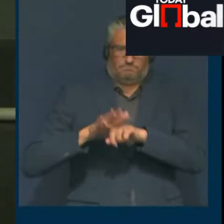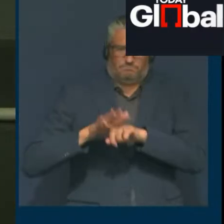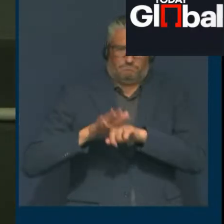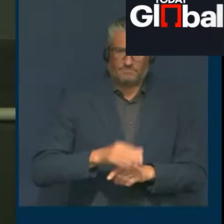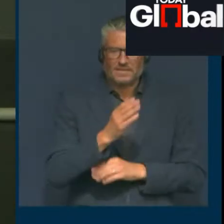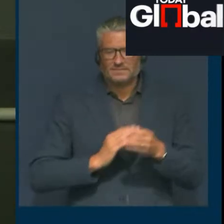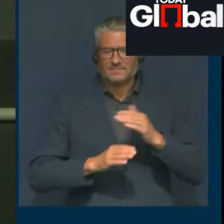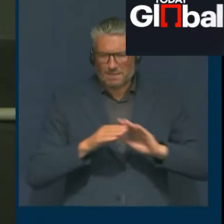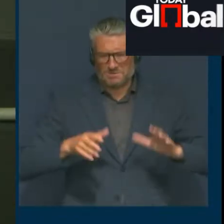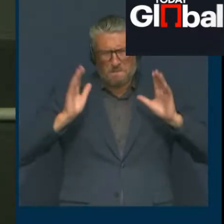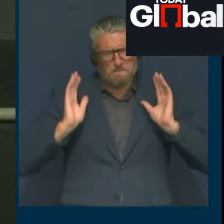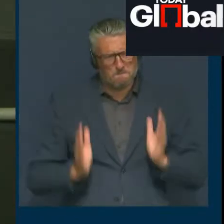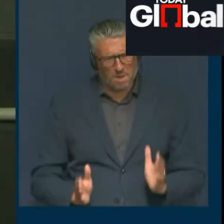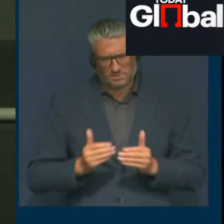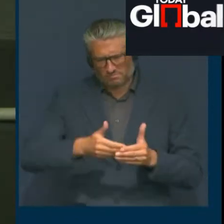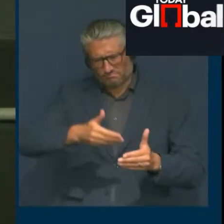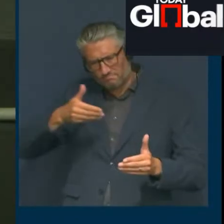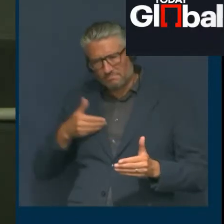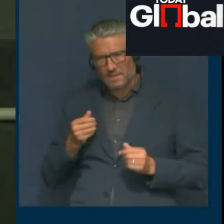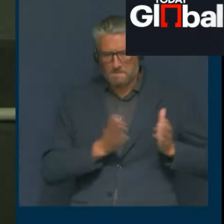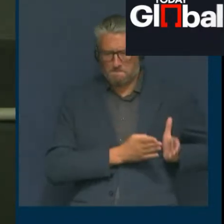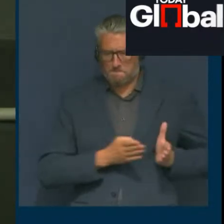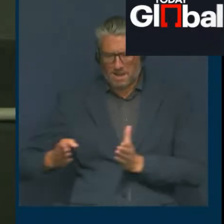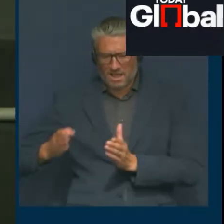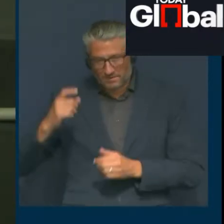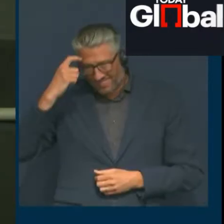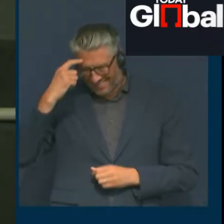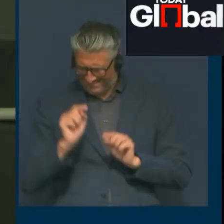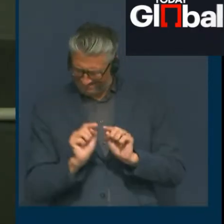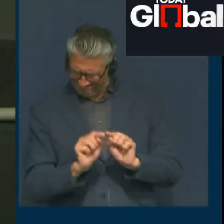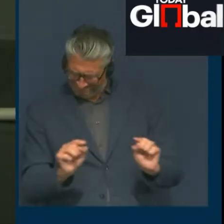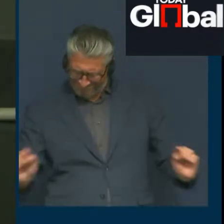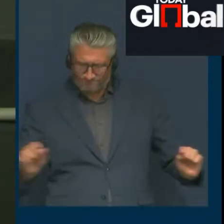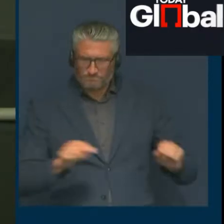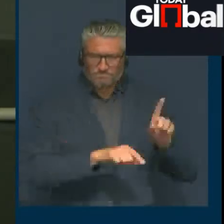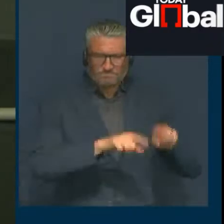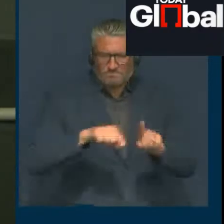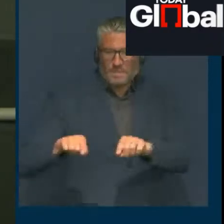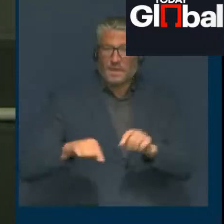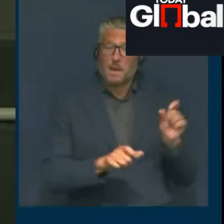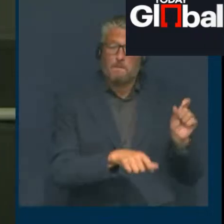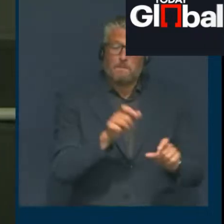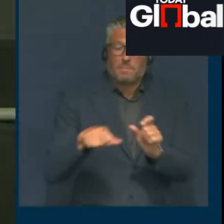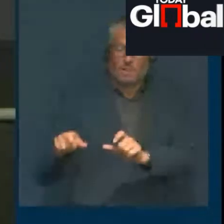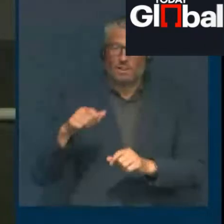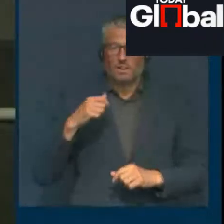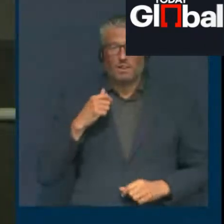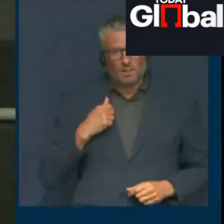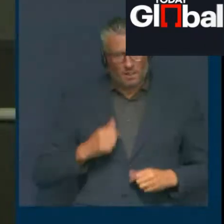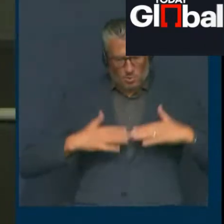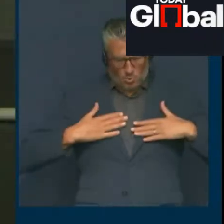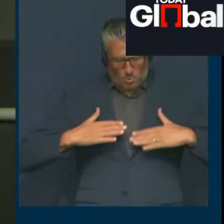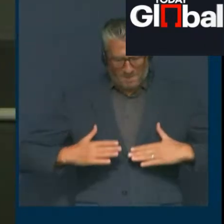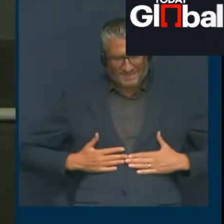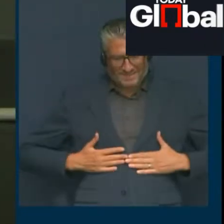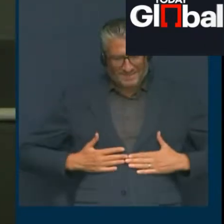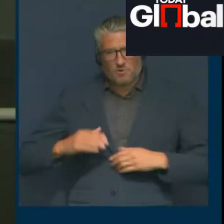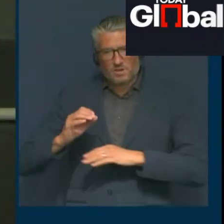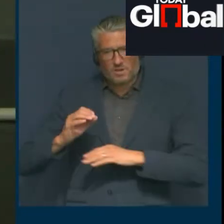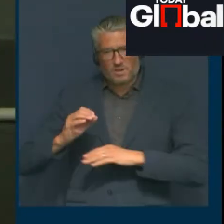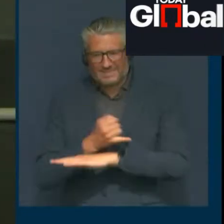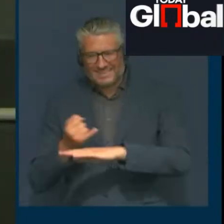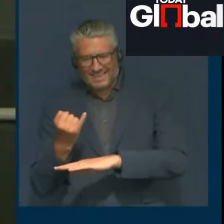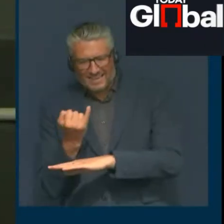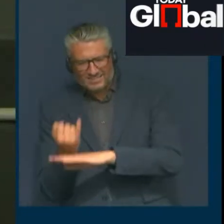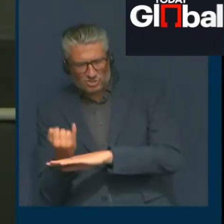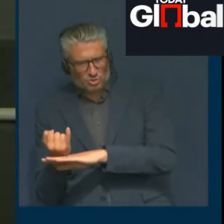earliest stages of planning and response. We support through our humanitarian and developmental institutions the